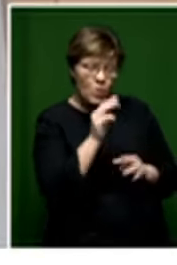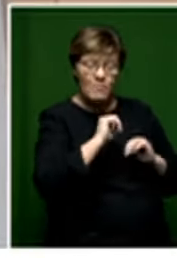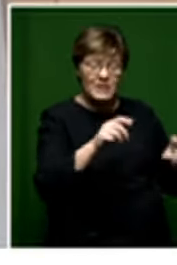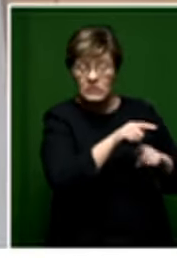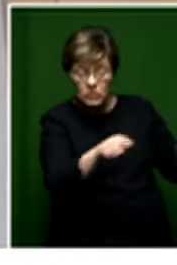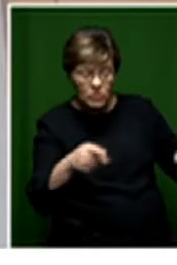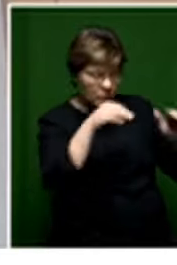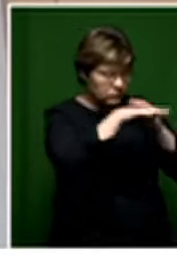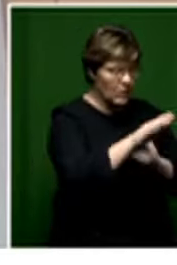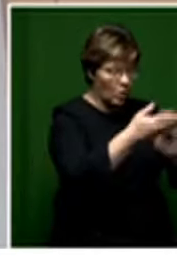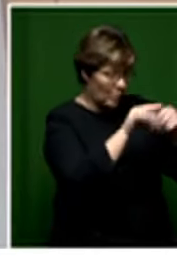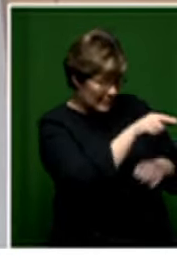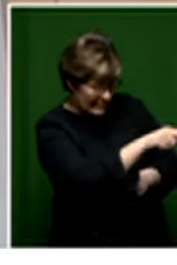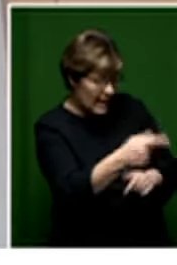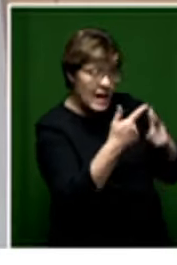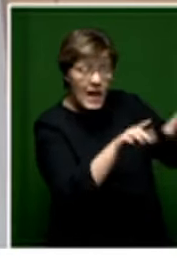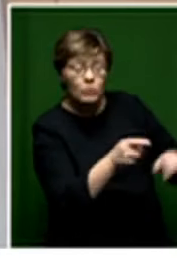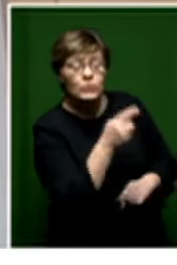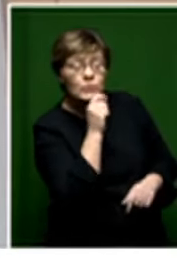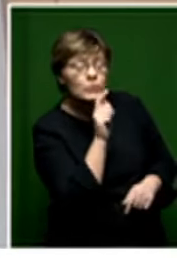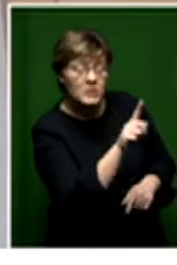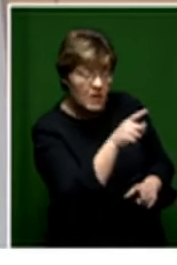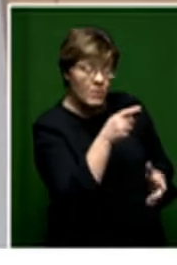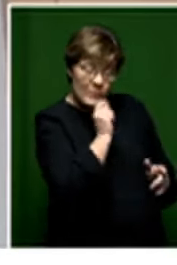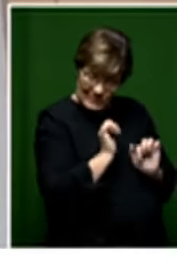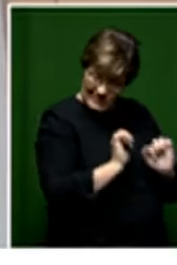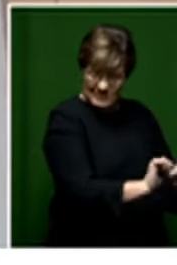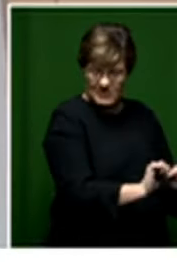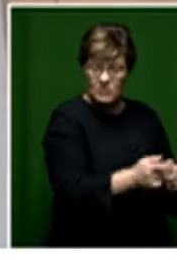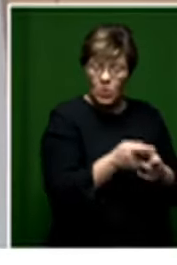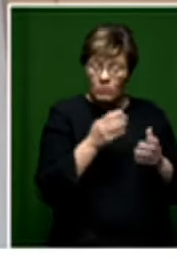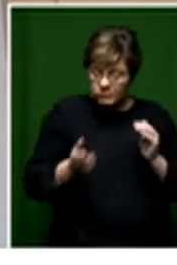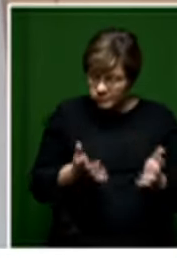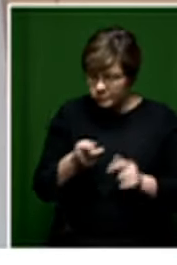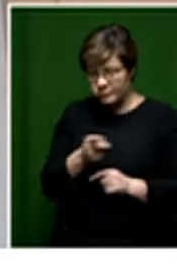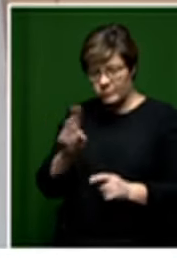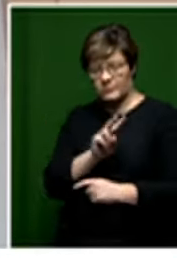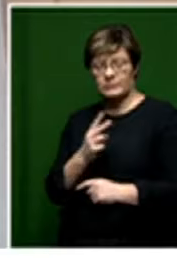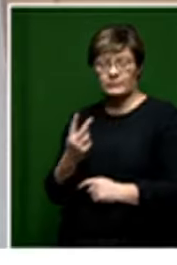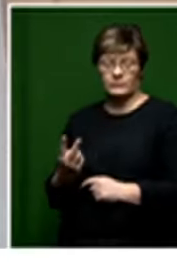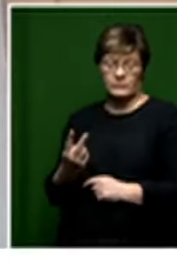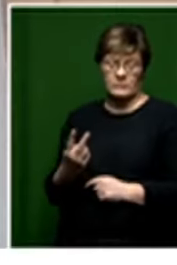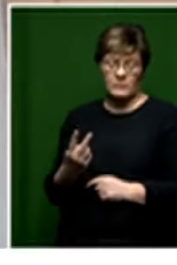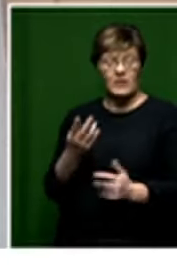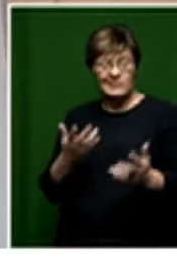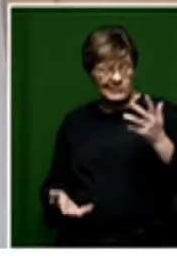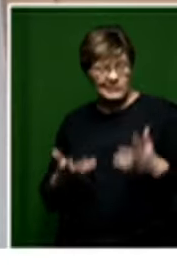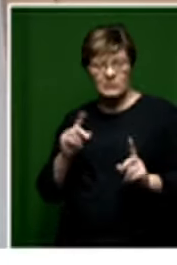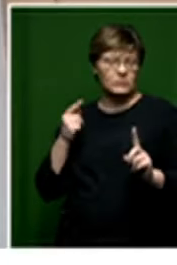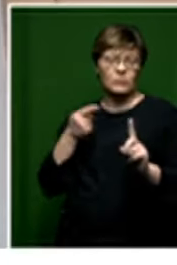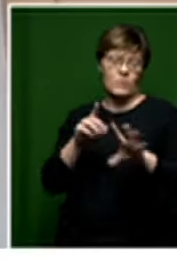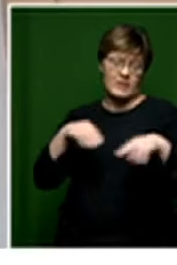to try and show the kind of messages South Africans provide themselves about what might convert their hesitancy